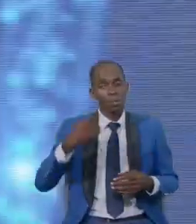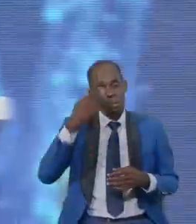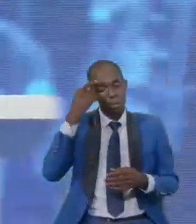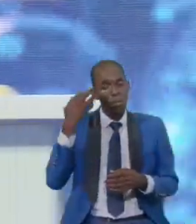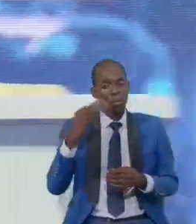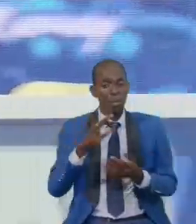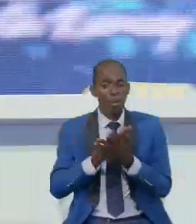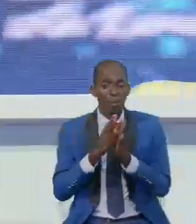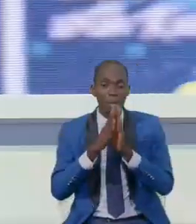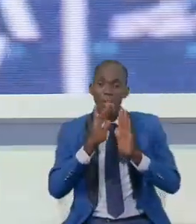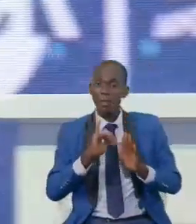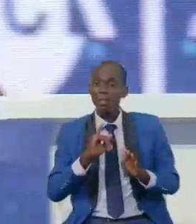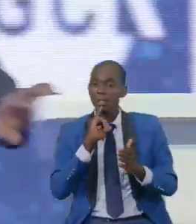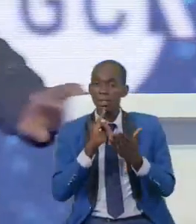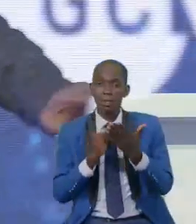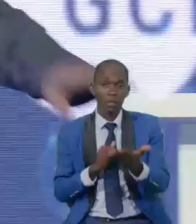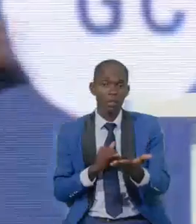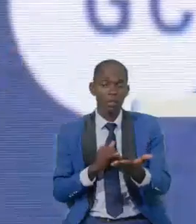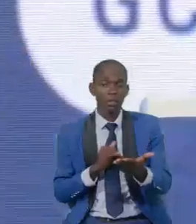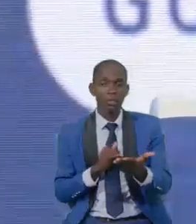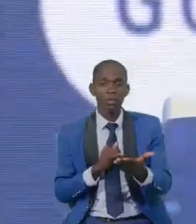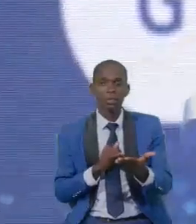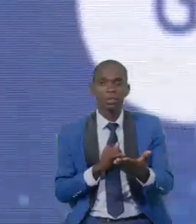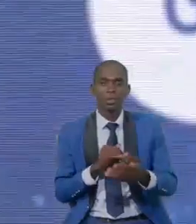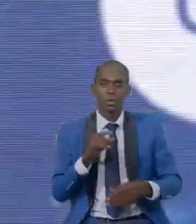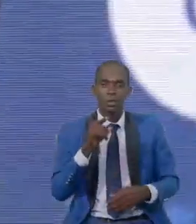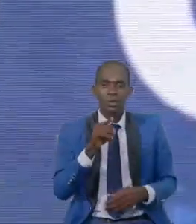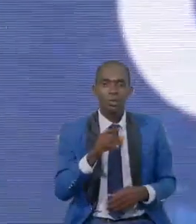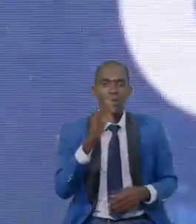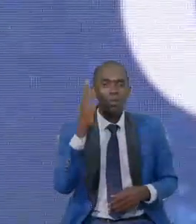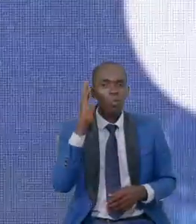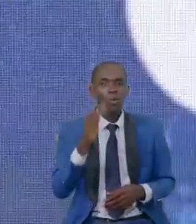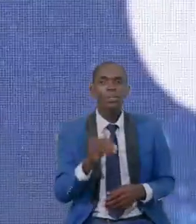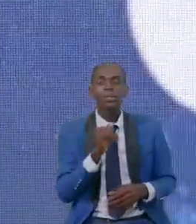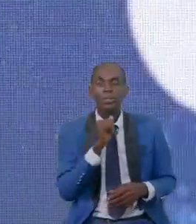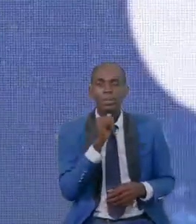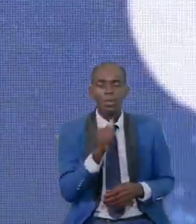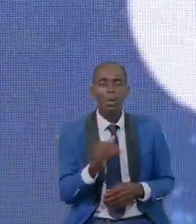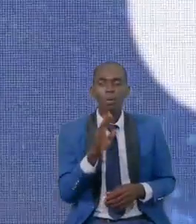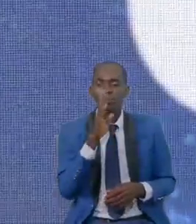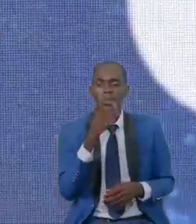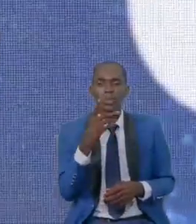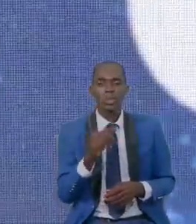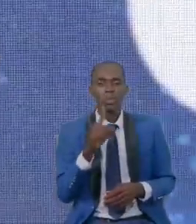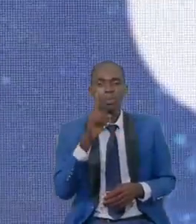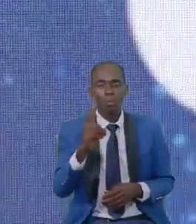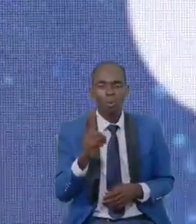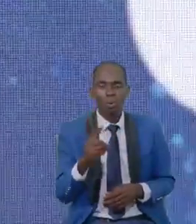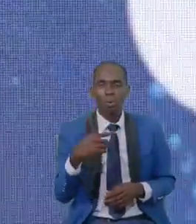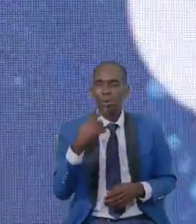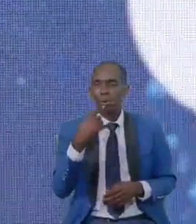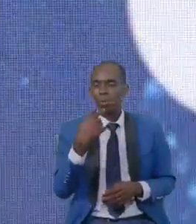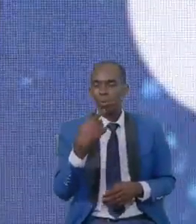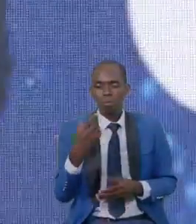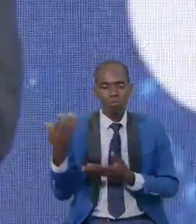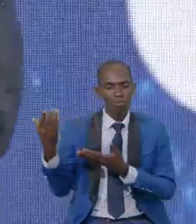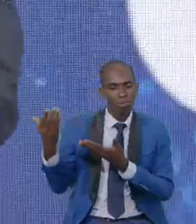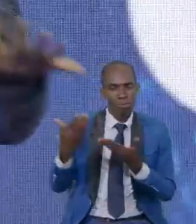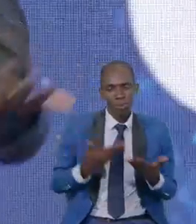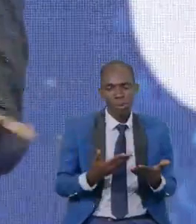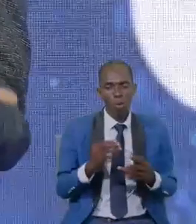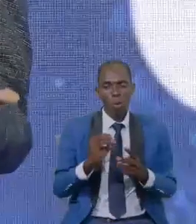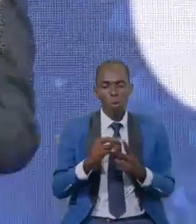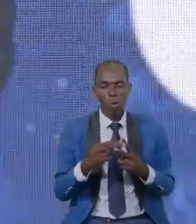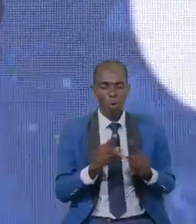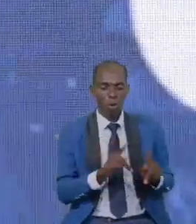there, you will not be the originator, you'll not be the transmitter, you'll not